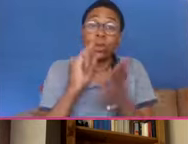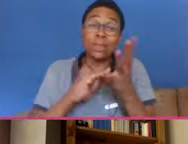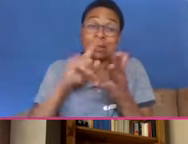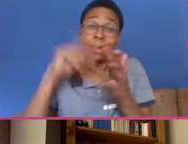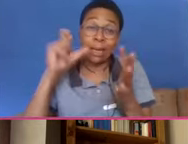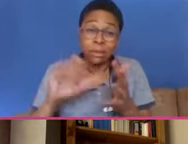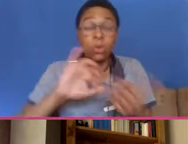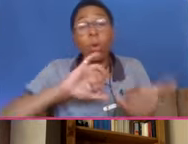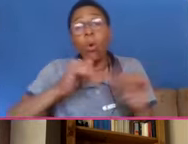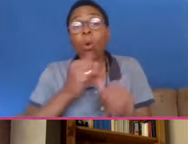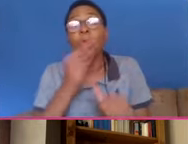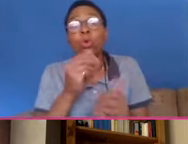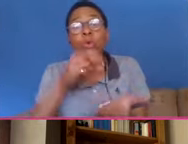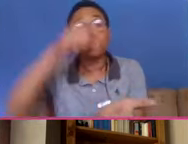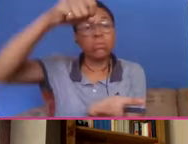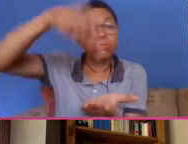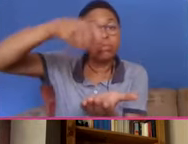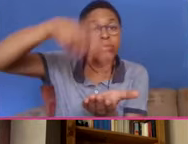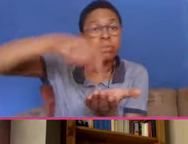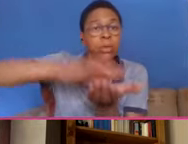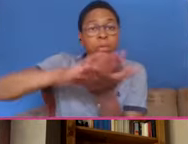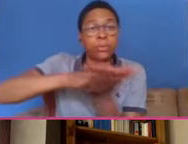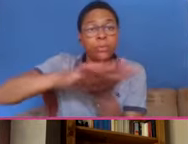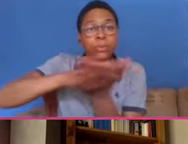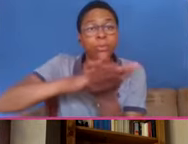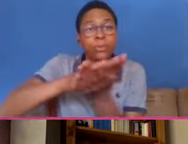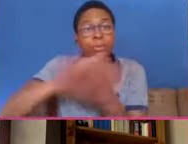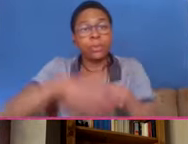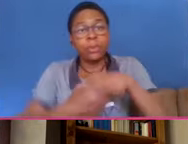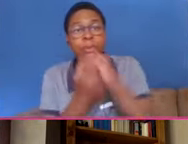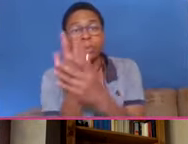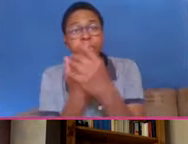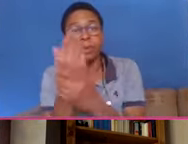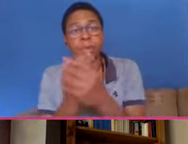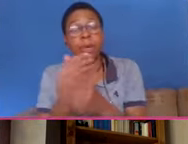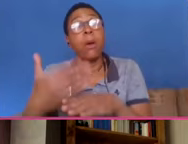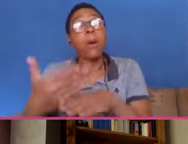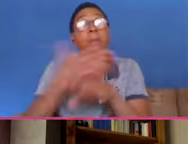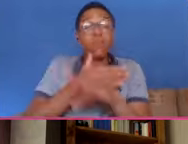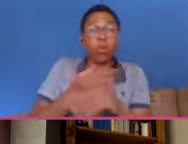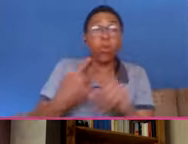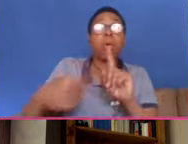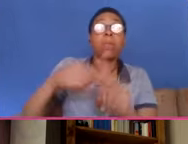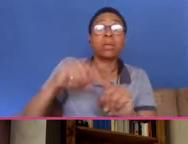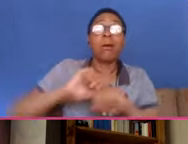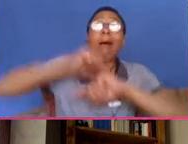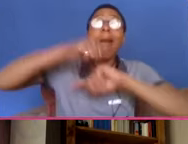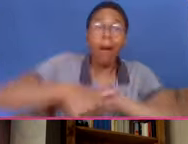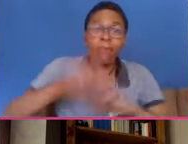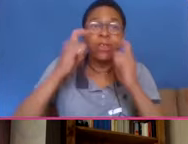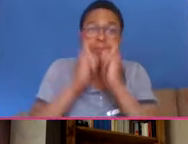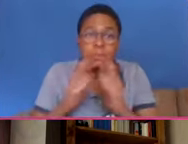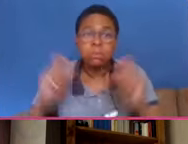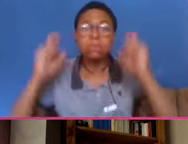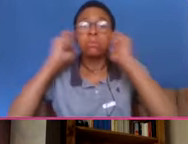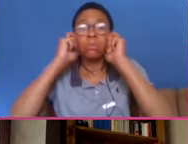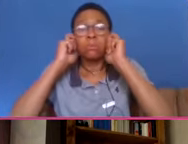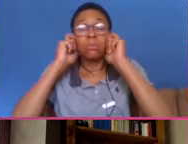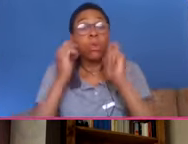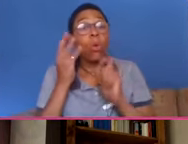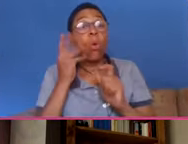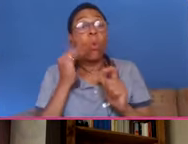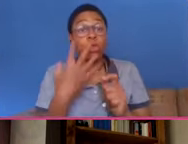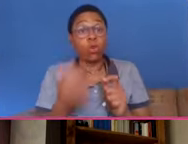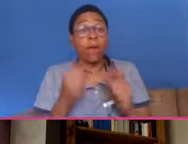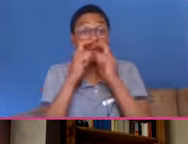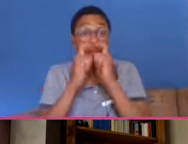before putting a face covering on and after removing it. When wearing a face covering, avoid touching your face or face covering,